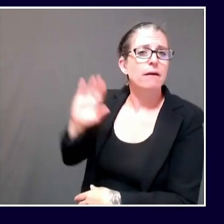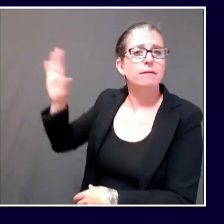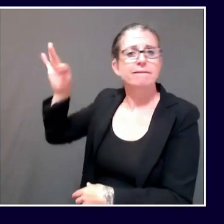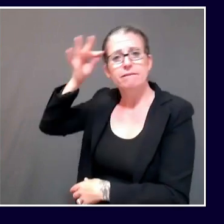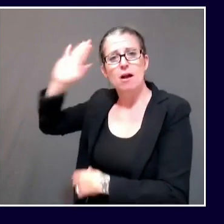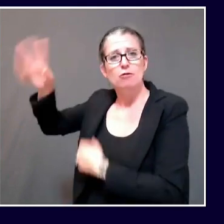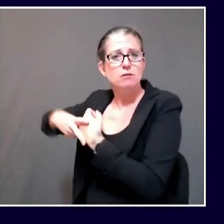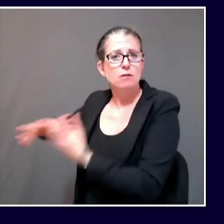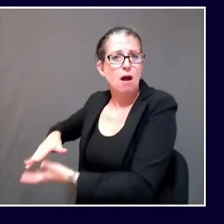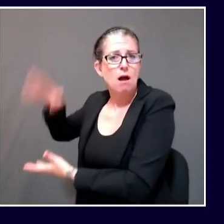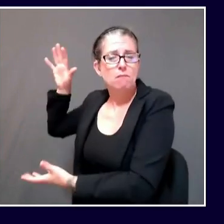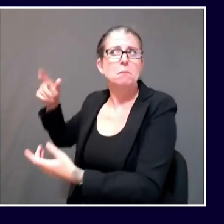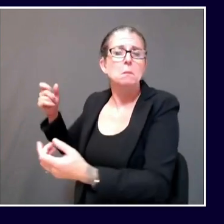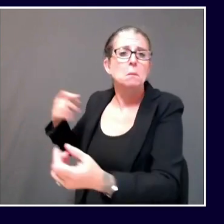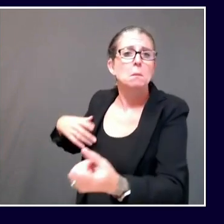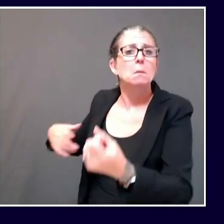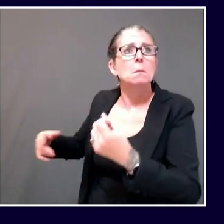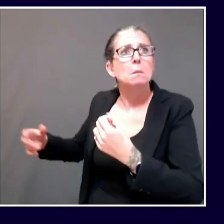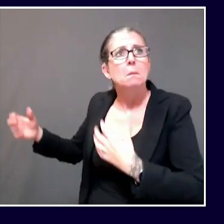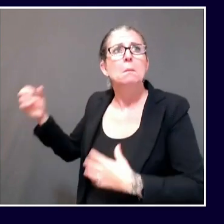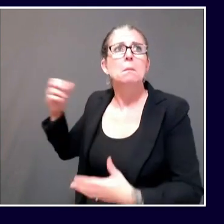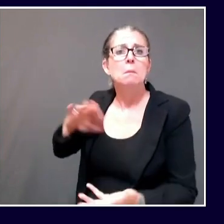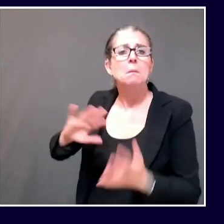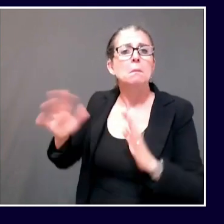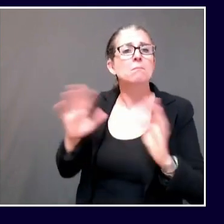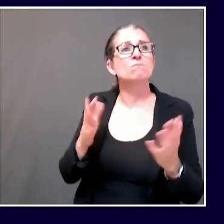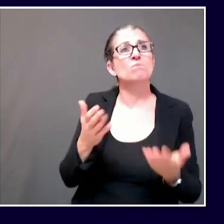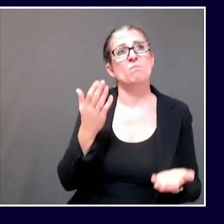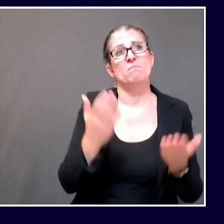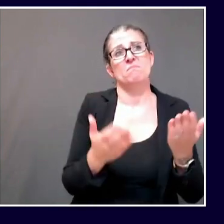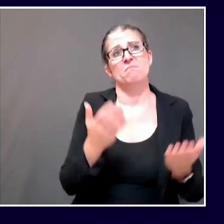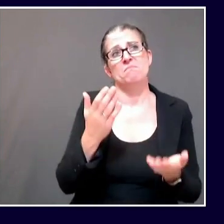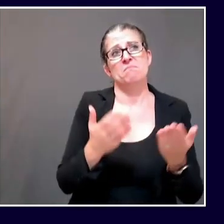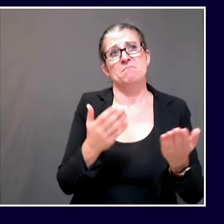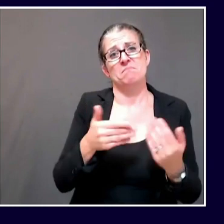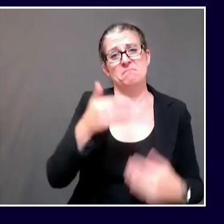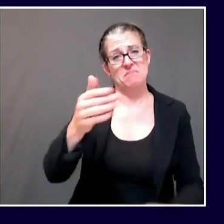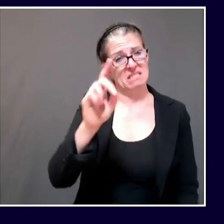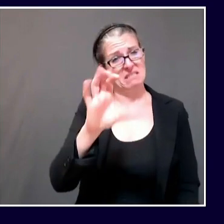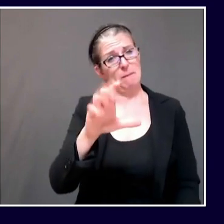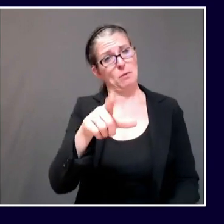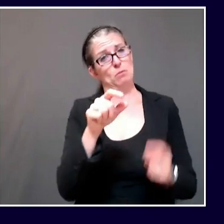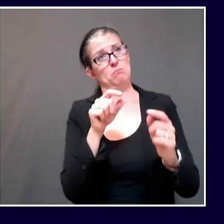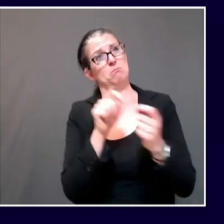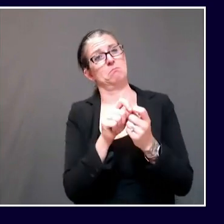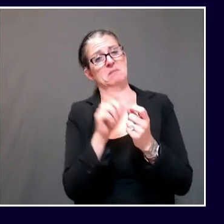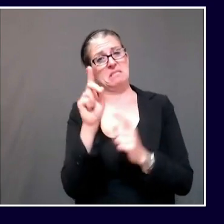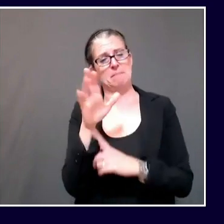might want to touch base about the date that you mentioned, because I'm not sure that it's quite right.